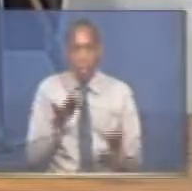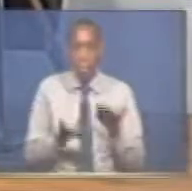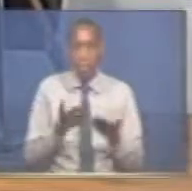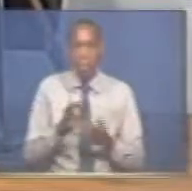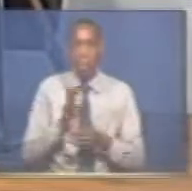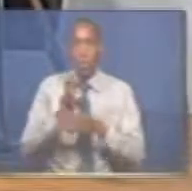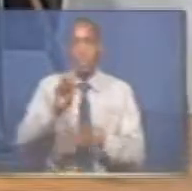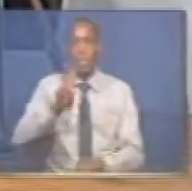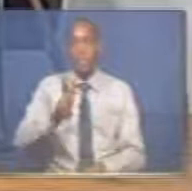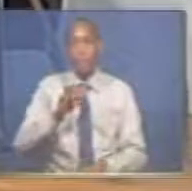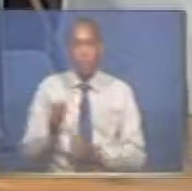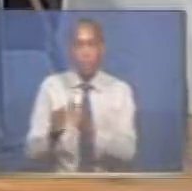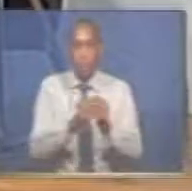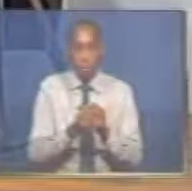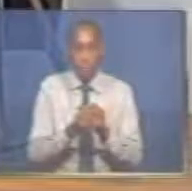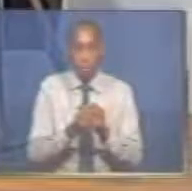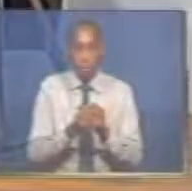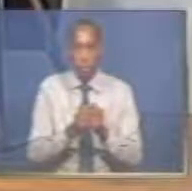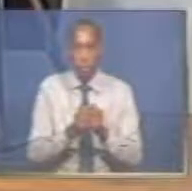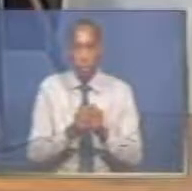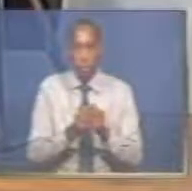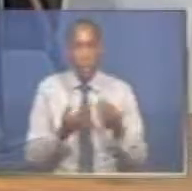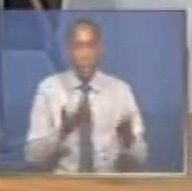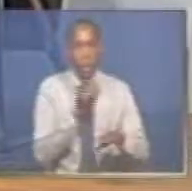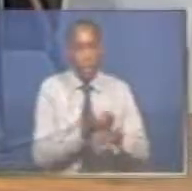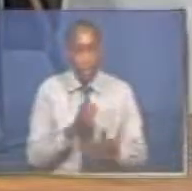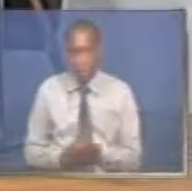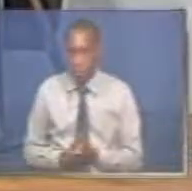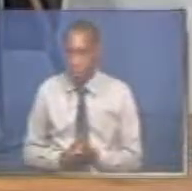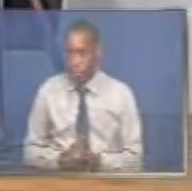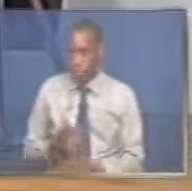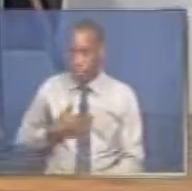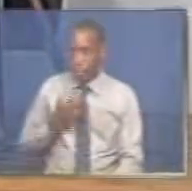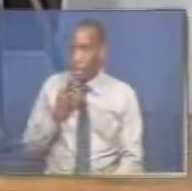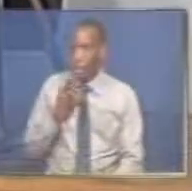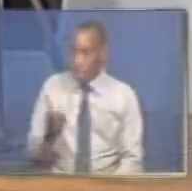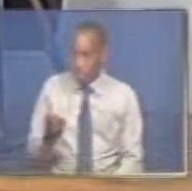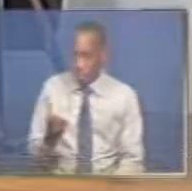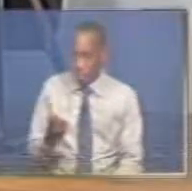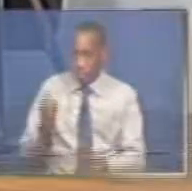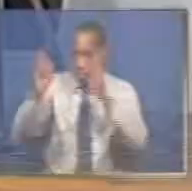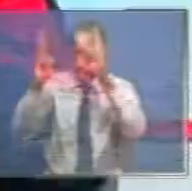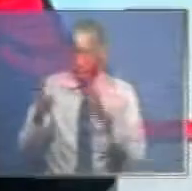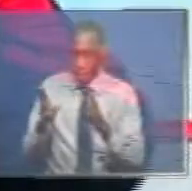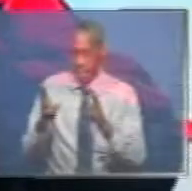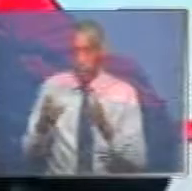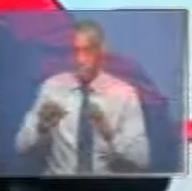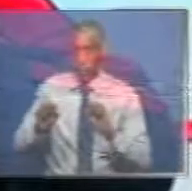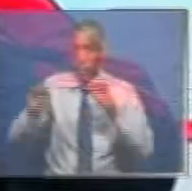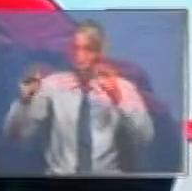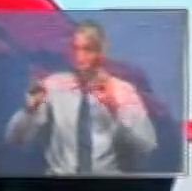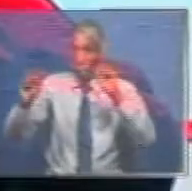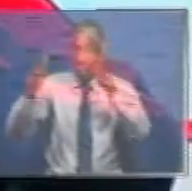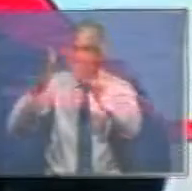of the matches. So what would that take, really? Let me tell you something. Uh-huh. Internationally, we support Arsenal,